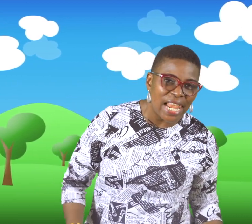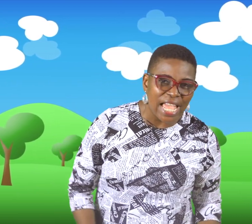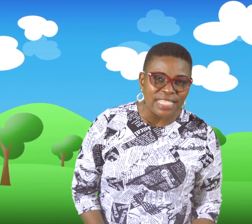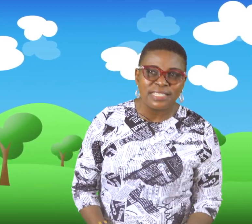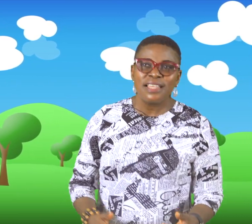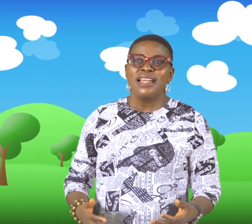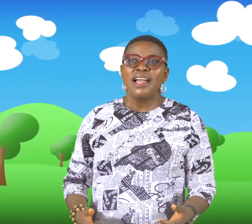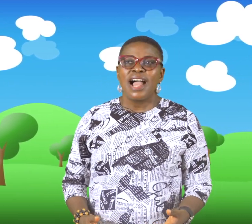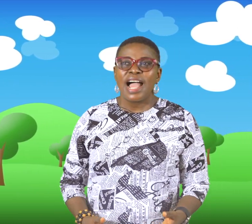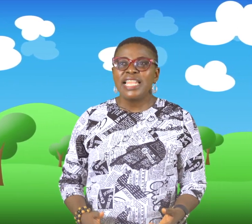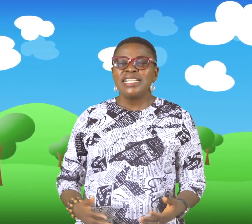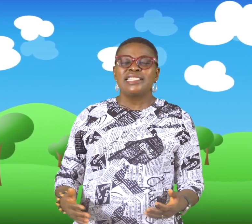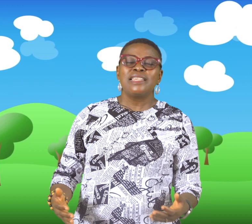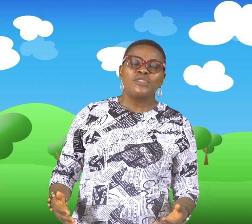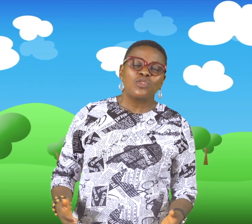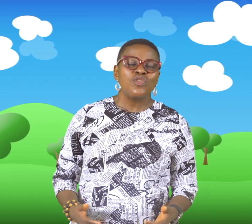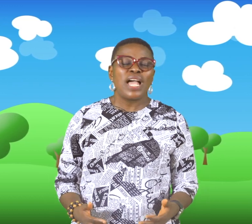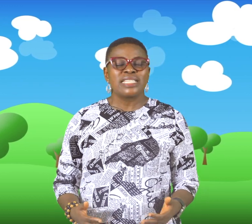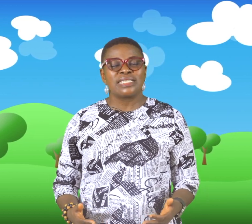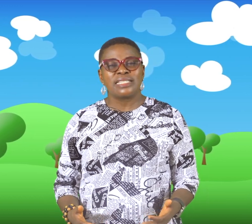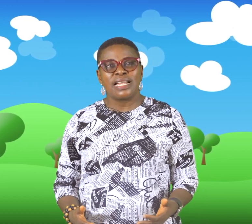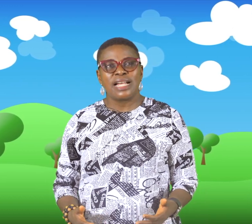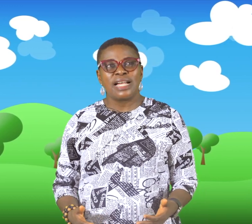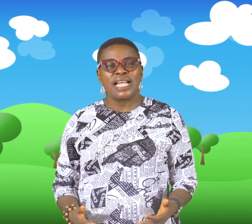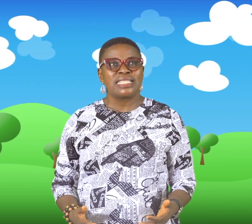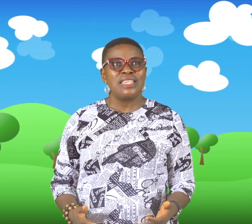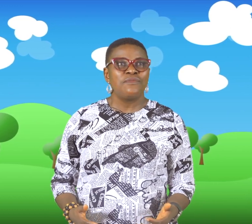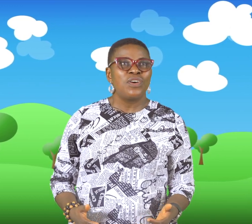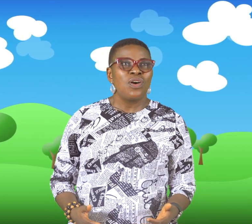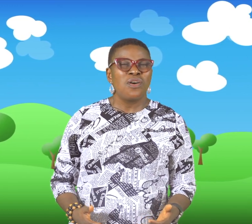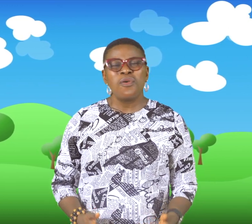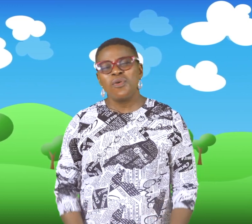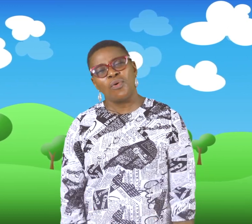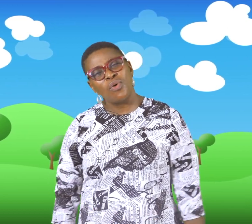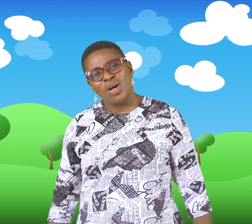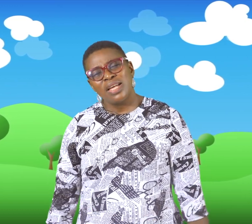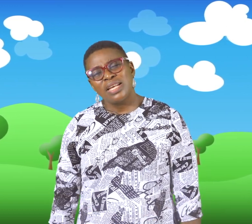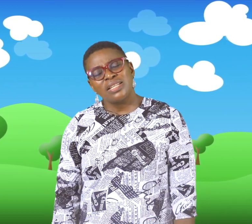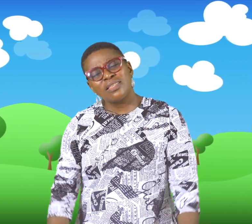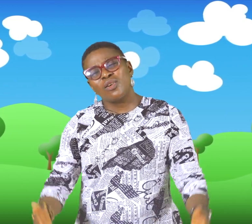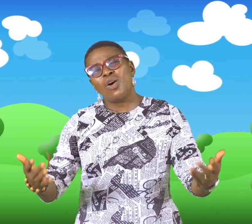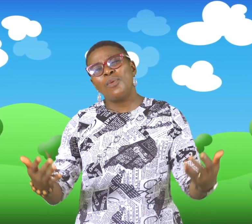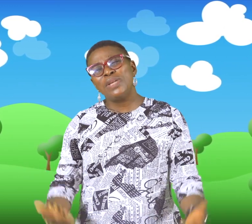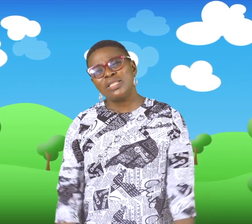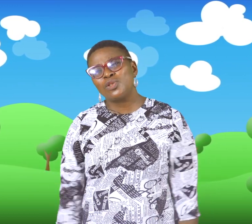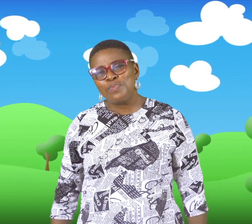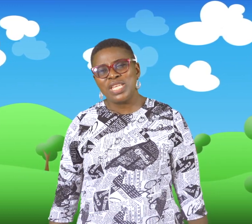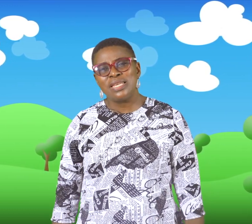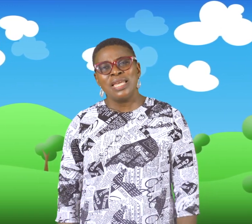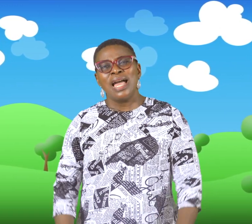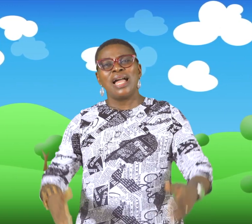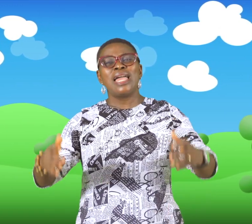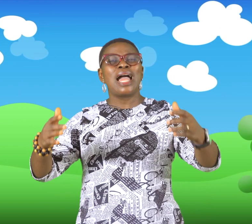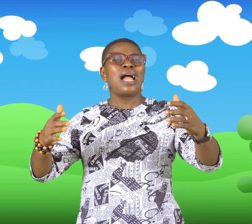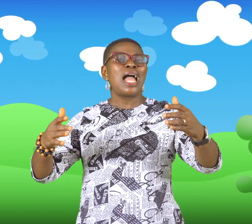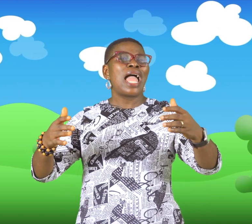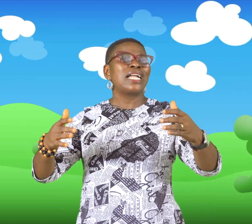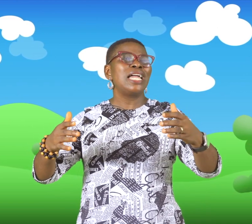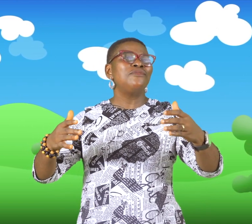you realize, and it seems to you as if, oh, it's not coming to be.